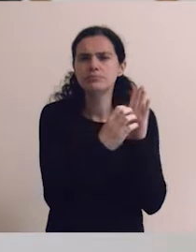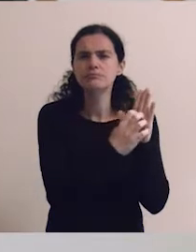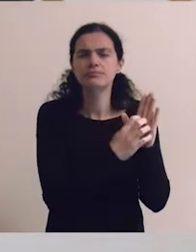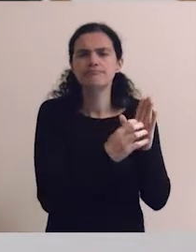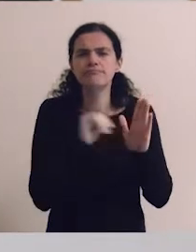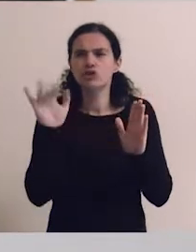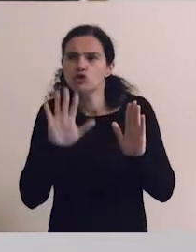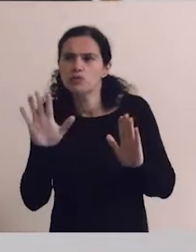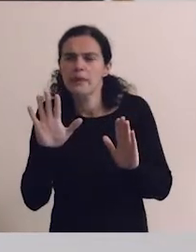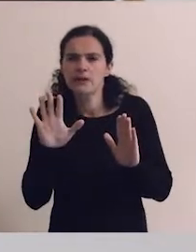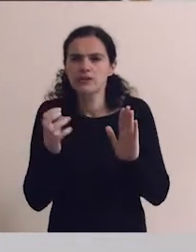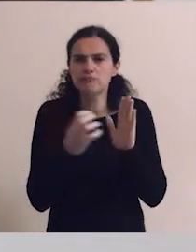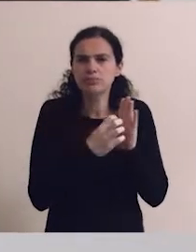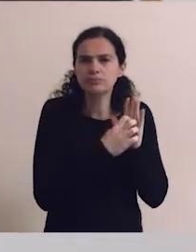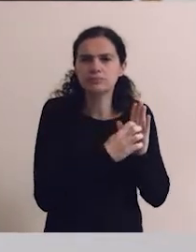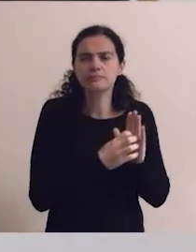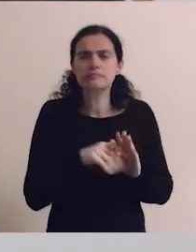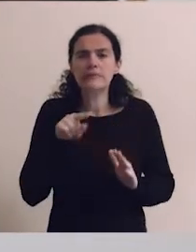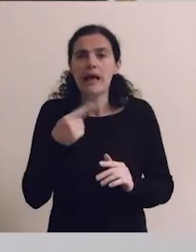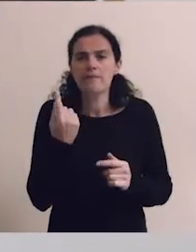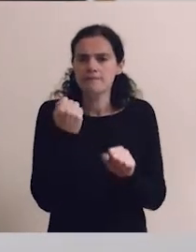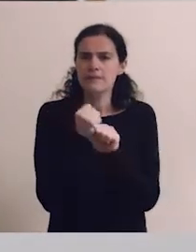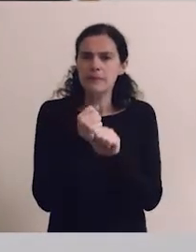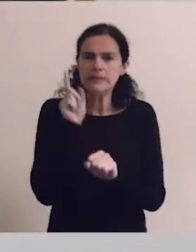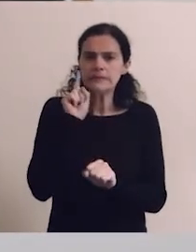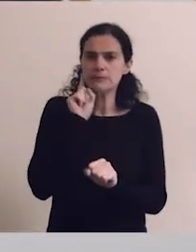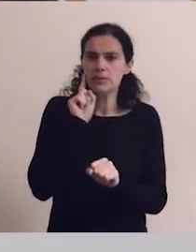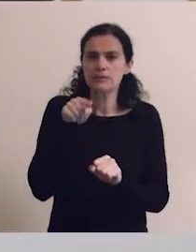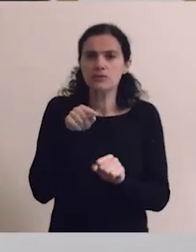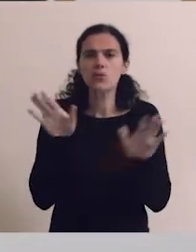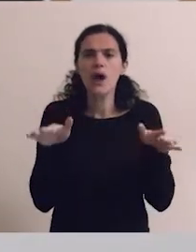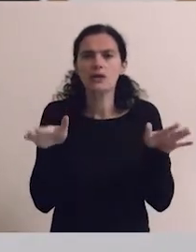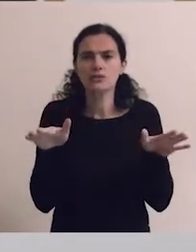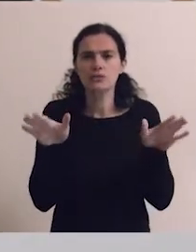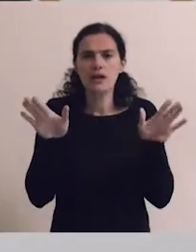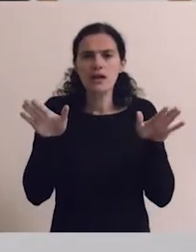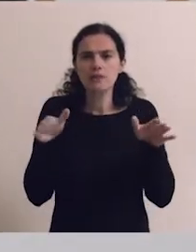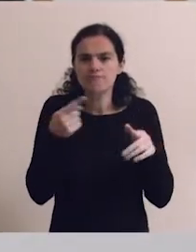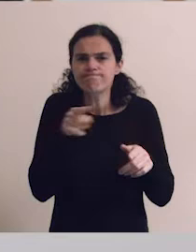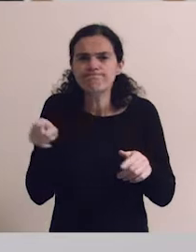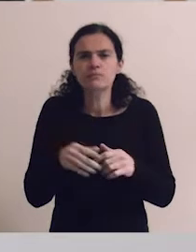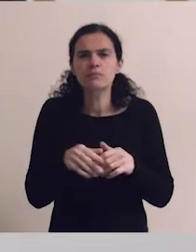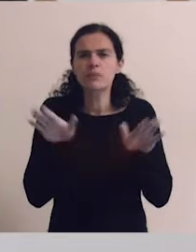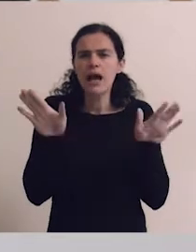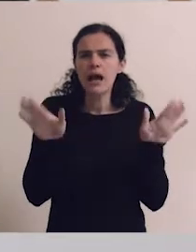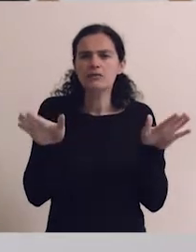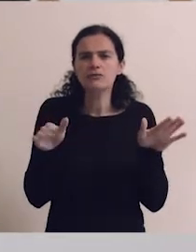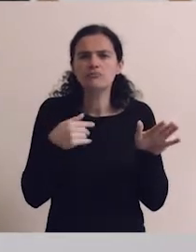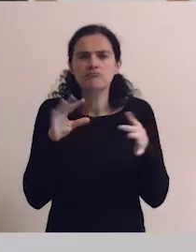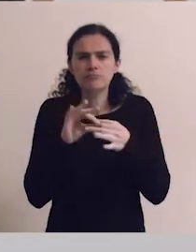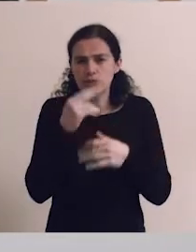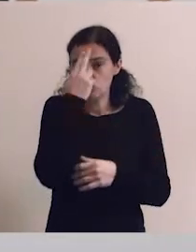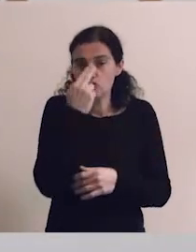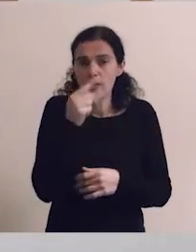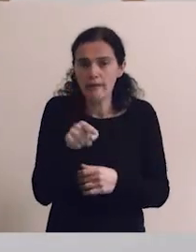icon and iconography, is a key work. This angel, Angelus Novus, this